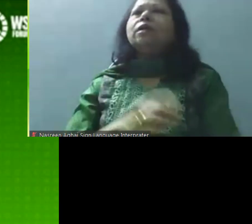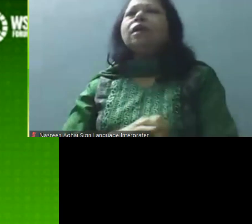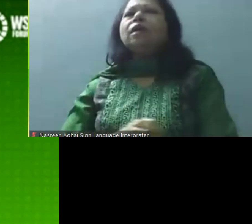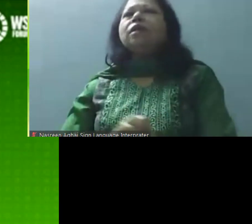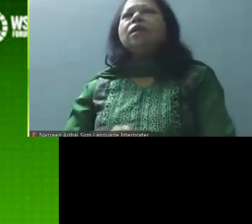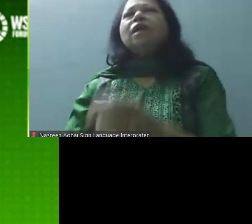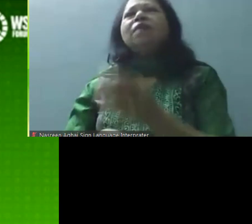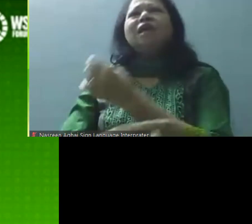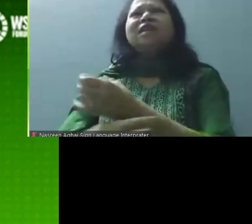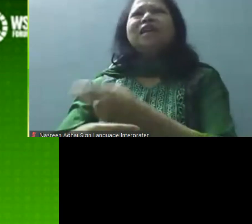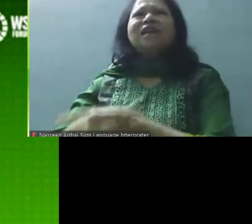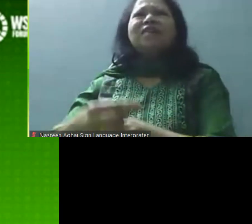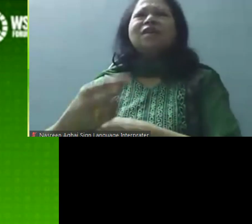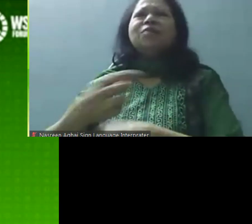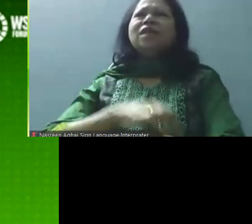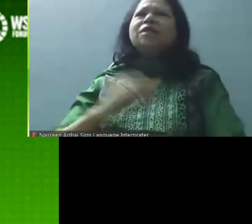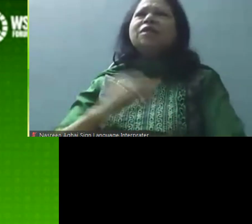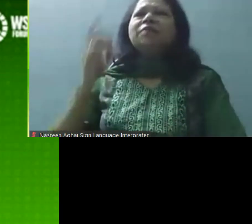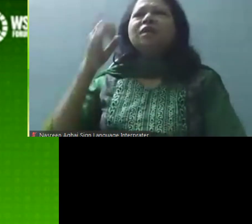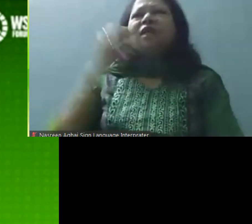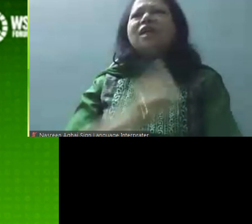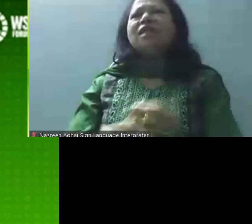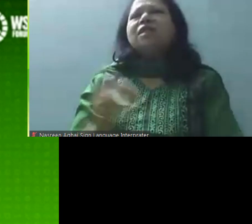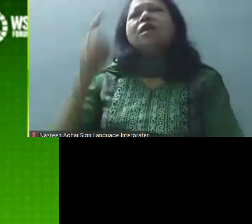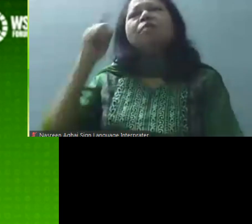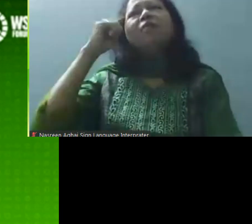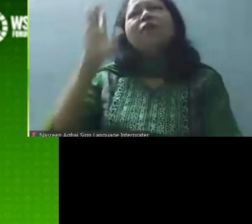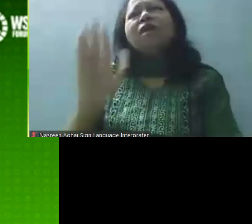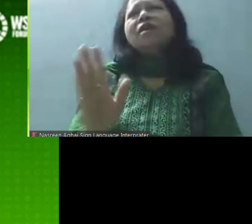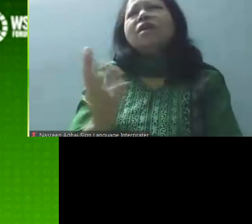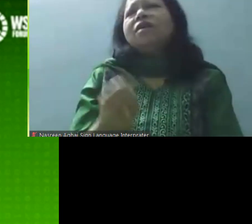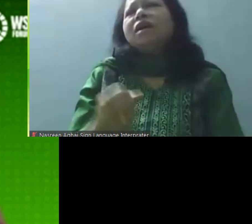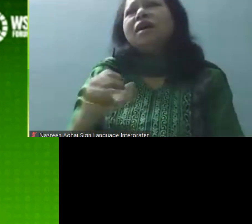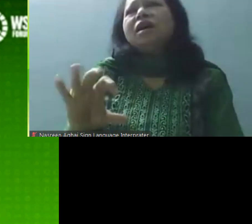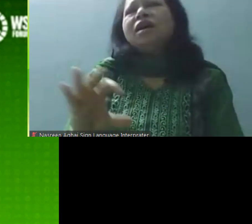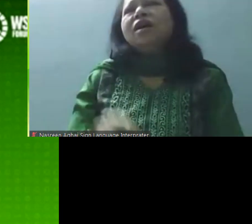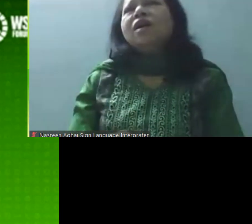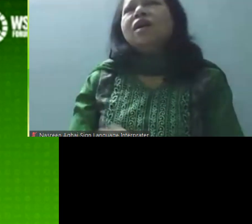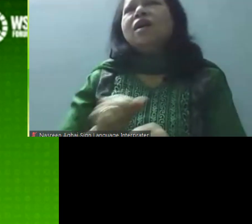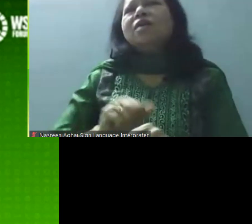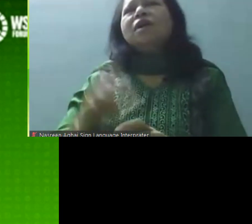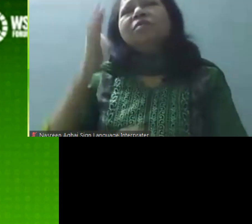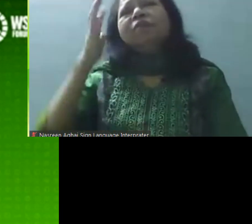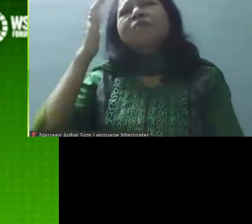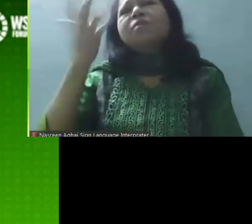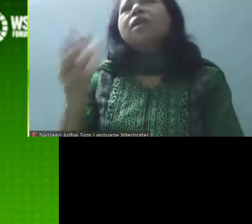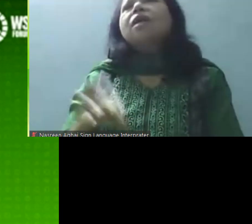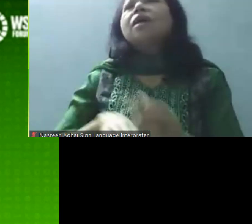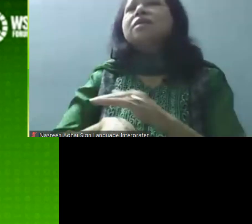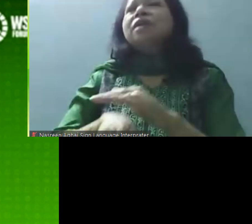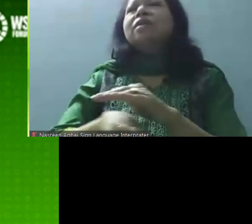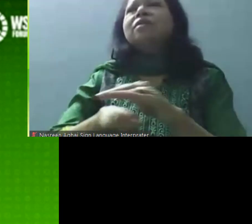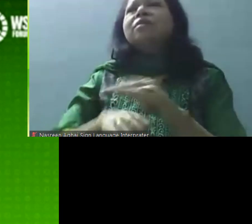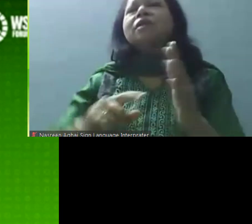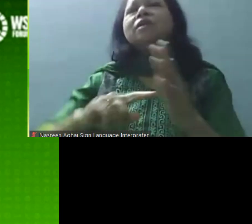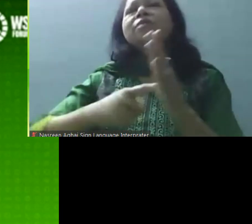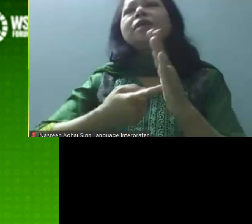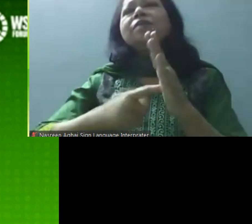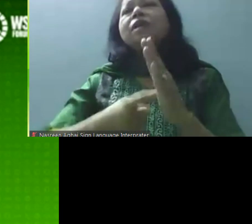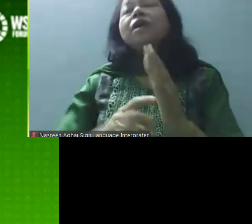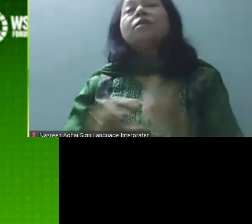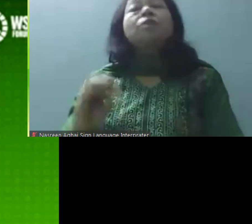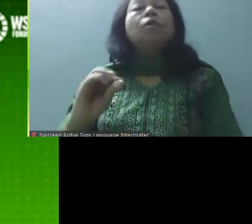disease. And it was an experience that made me realize what accessible technology is, how expensive it